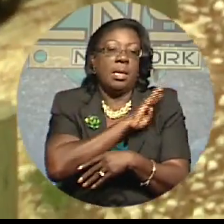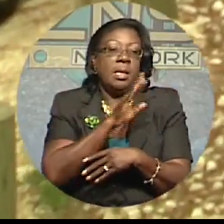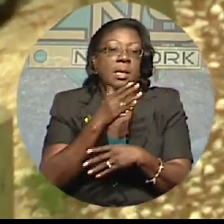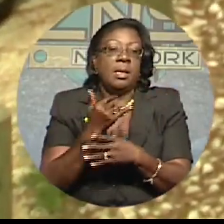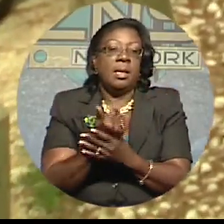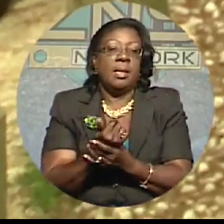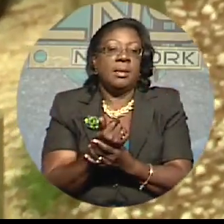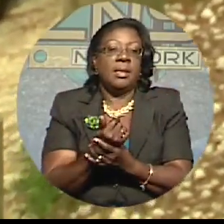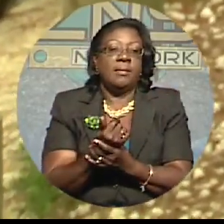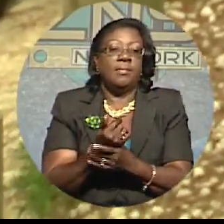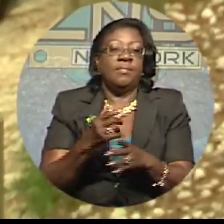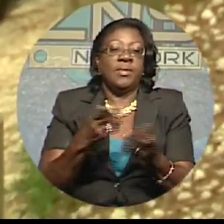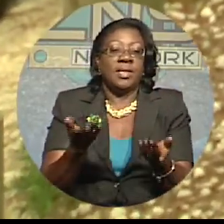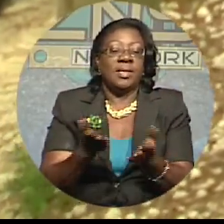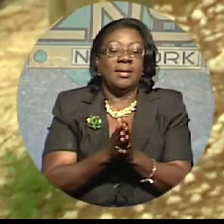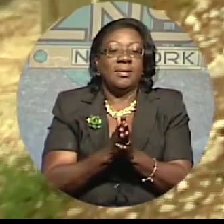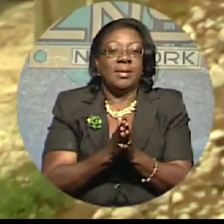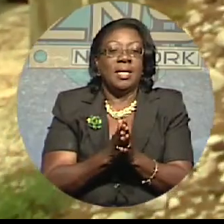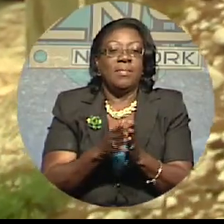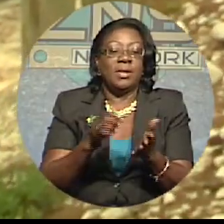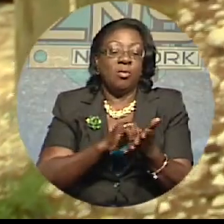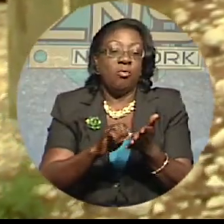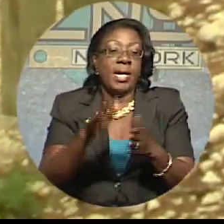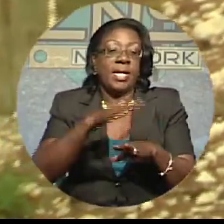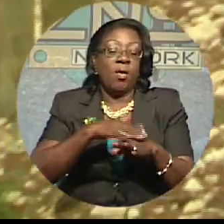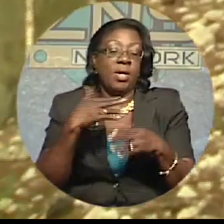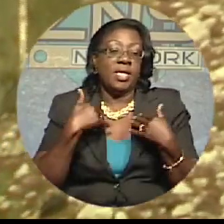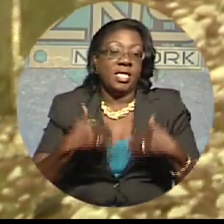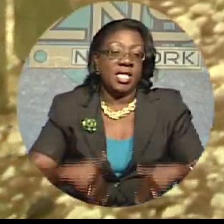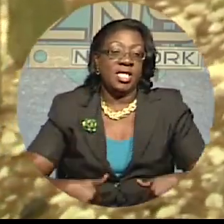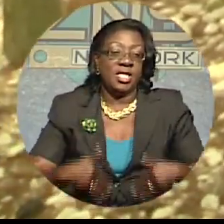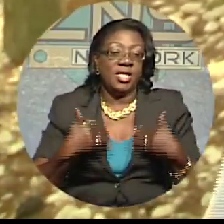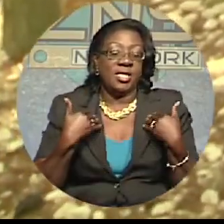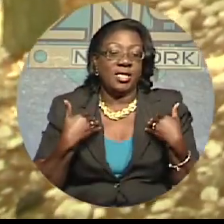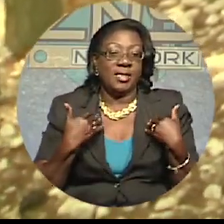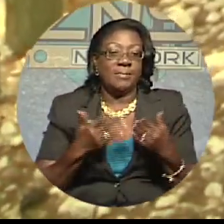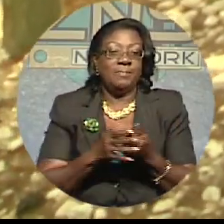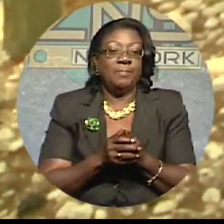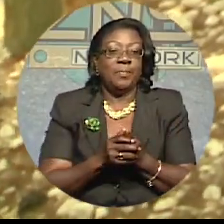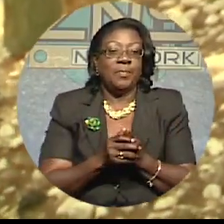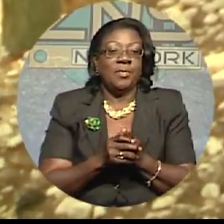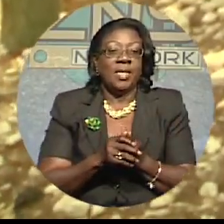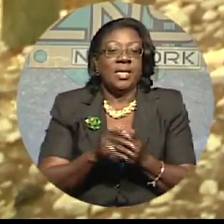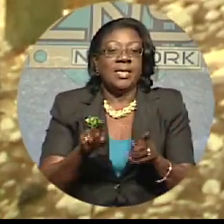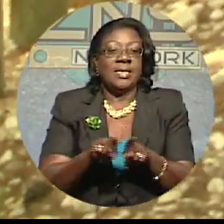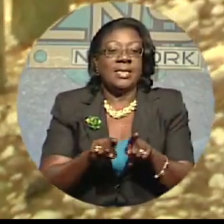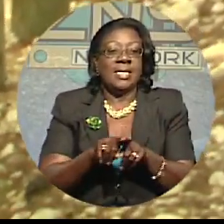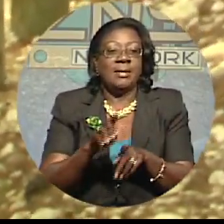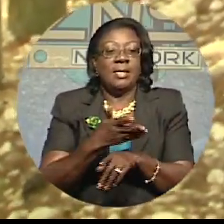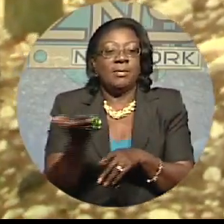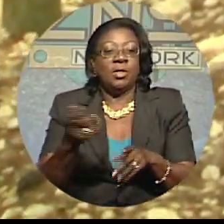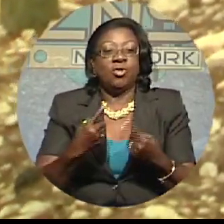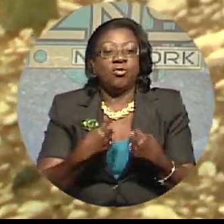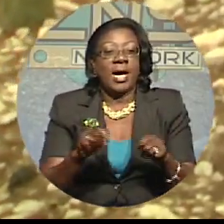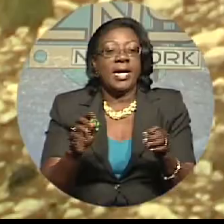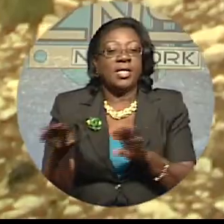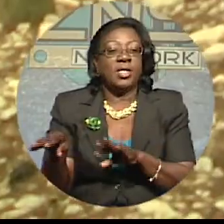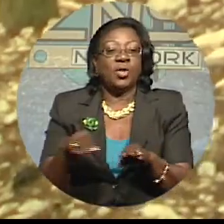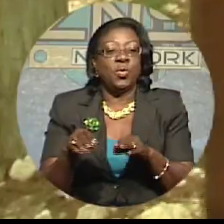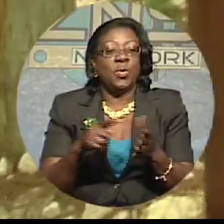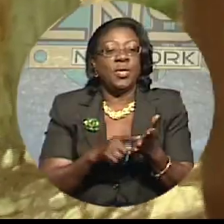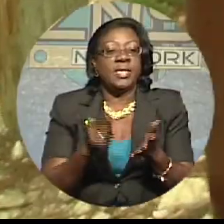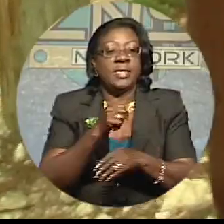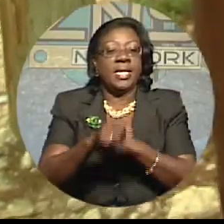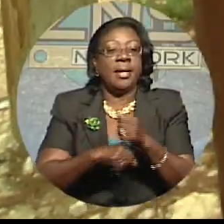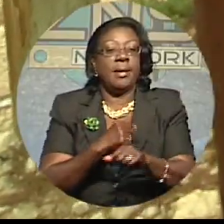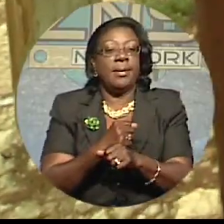is good. Regardless of the socials, life is still good. Keep your head up. The same thing we're trying to do this year, something different from other people.